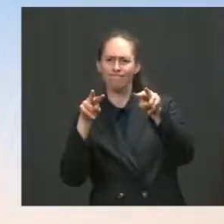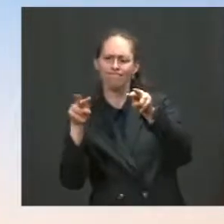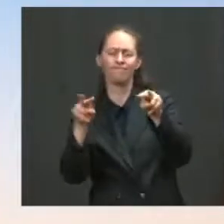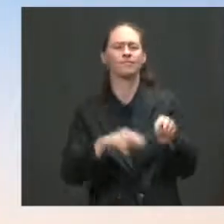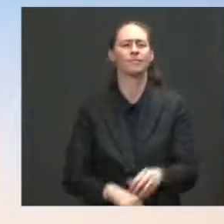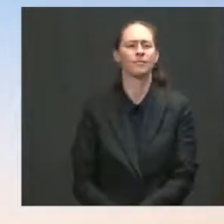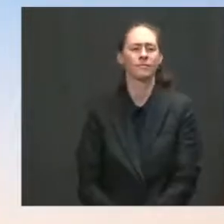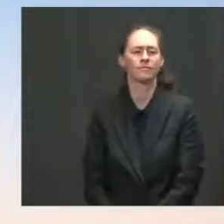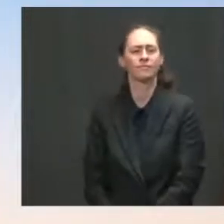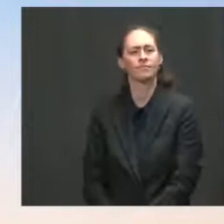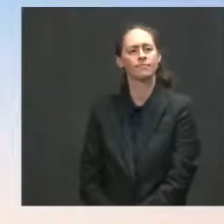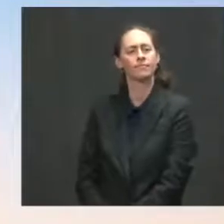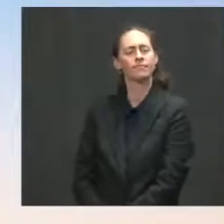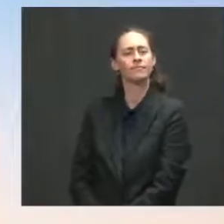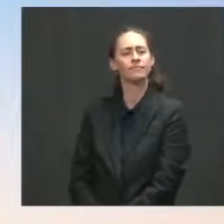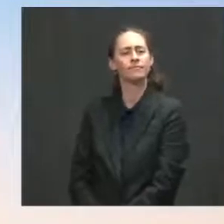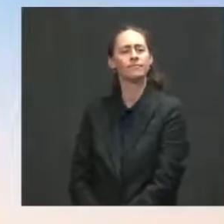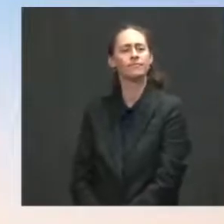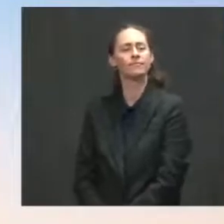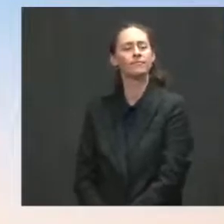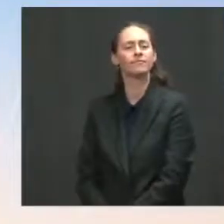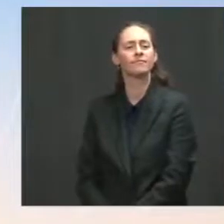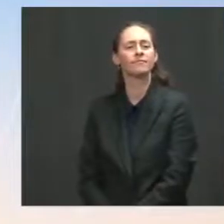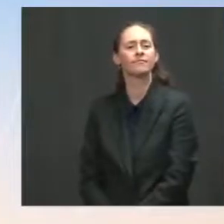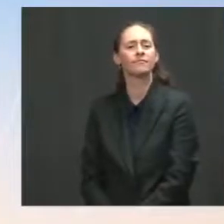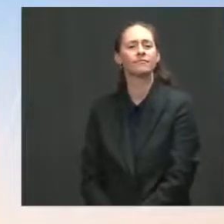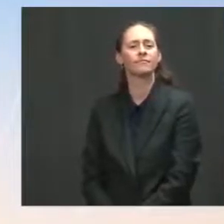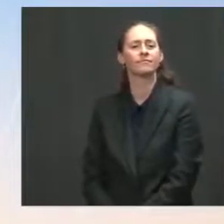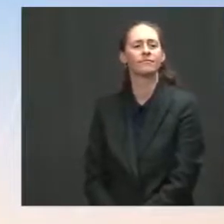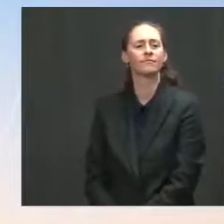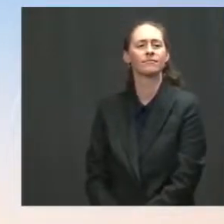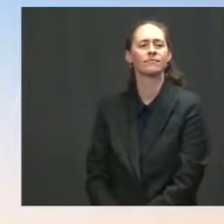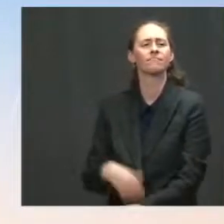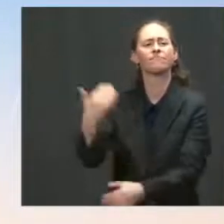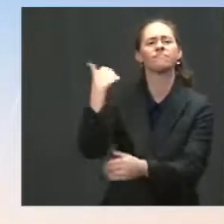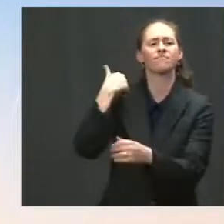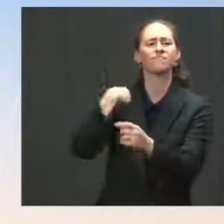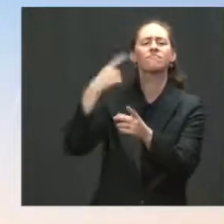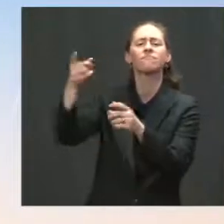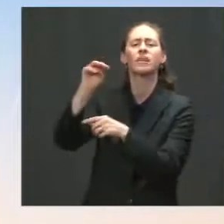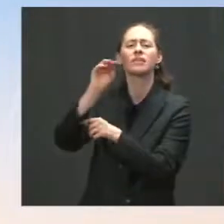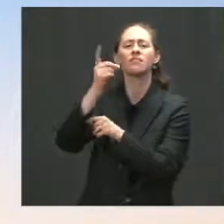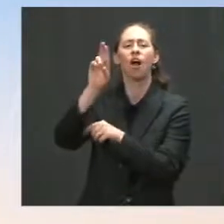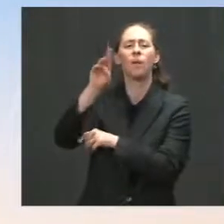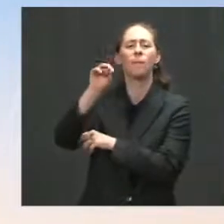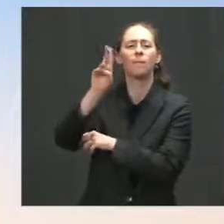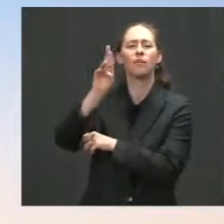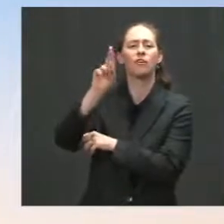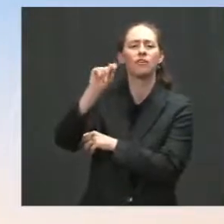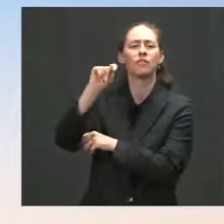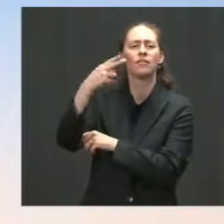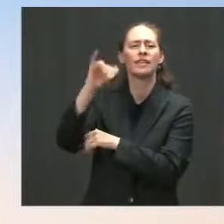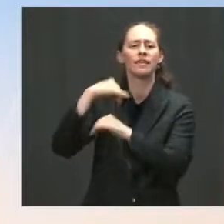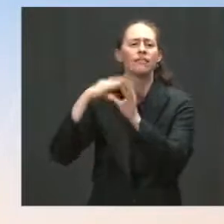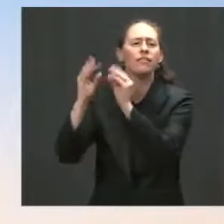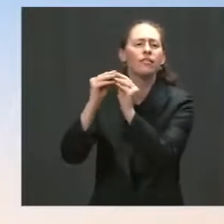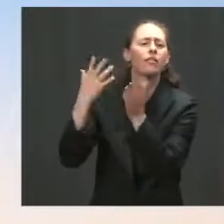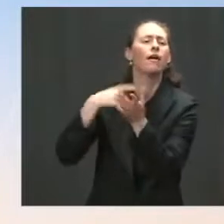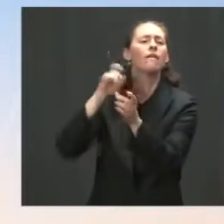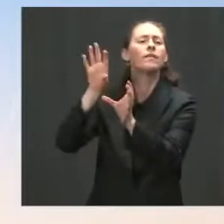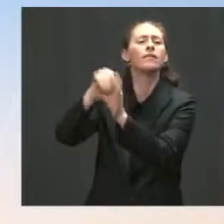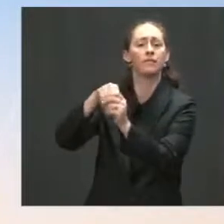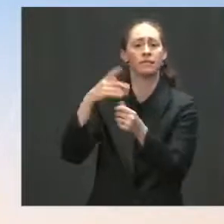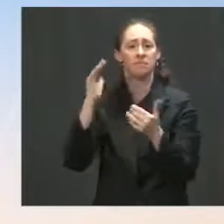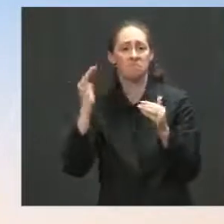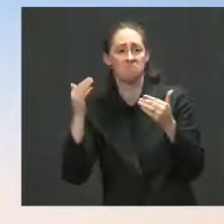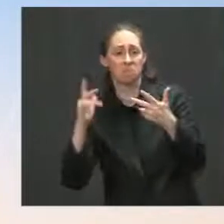Dr. Murthy earlier, and he talked about the likelihood that boosters would eventually be required. For Americans who are sort of